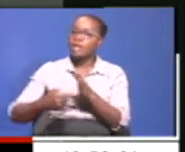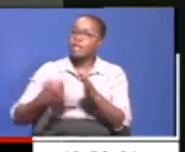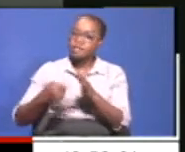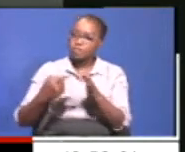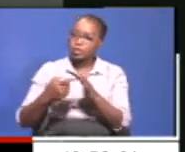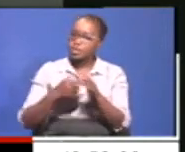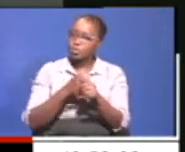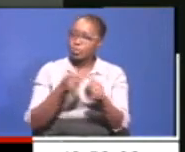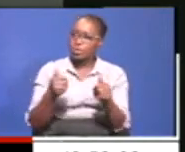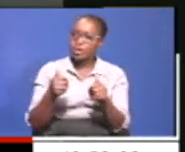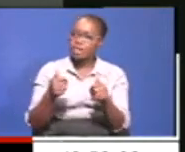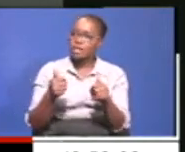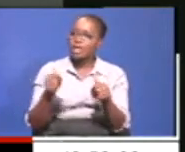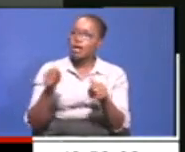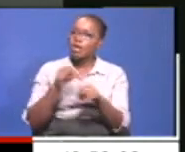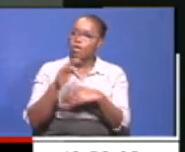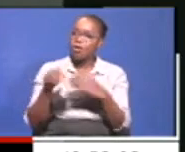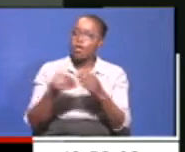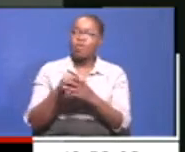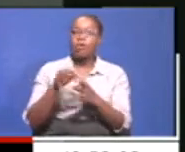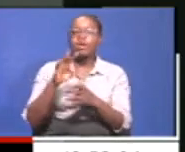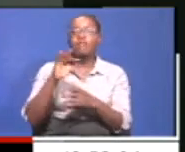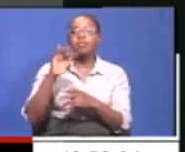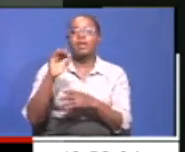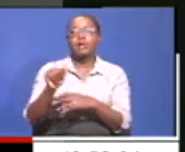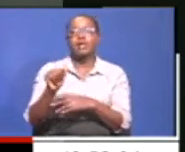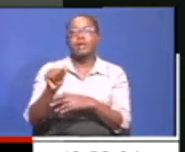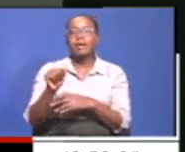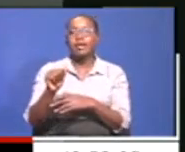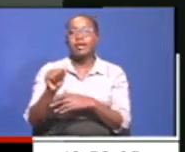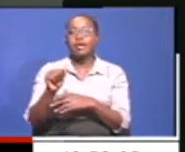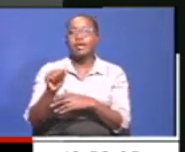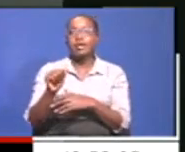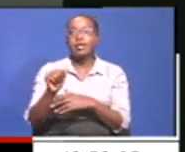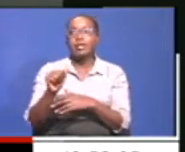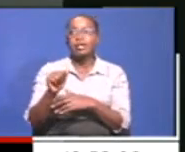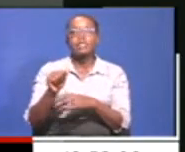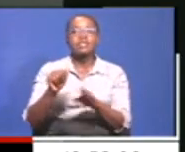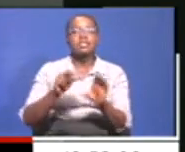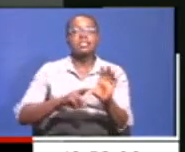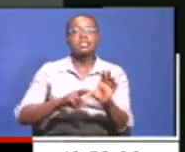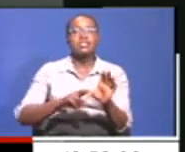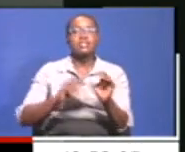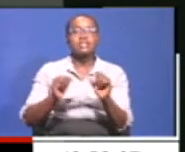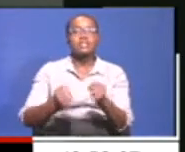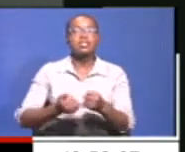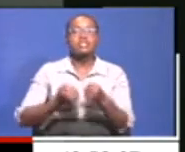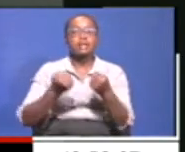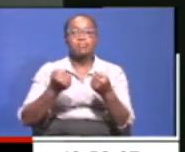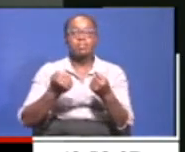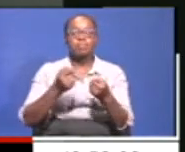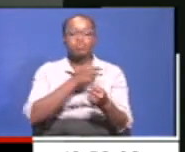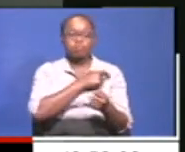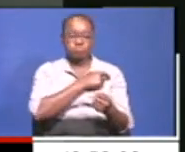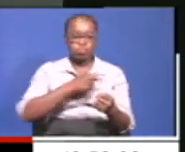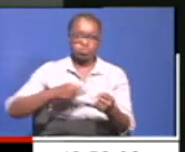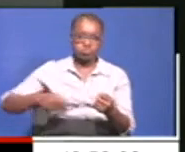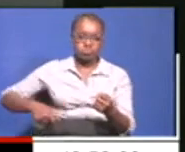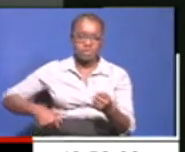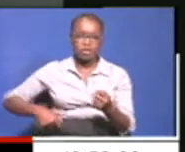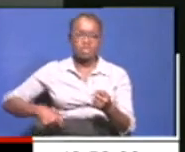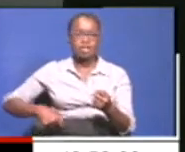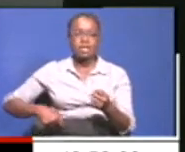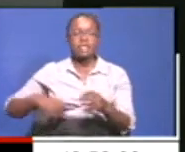It has all the FIA credentials, so the seat, the safety belts all have an expiry date. They're all there. The car